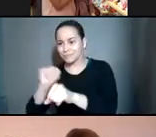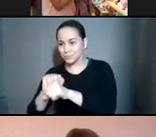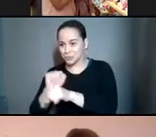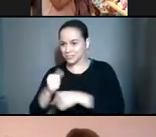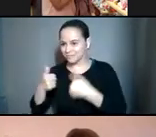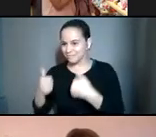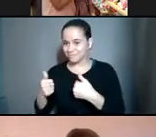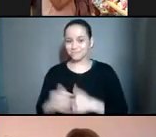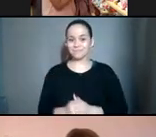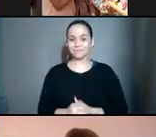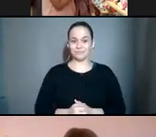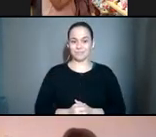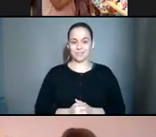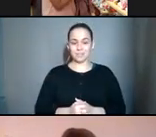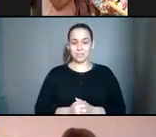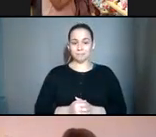recognize